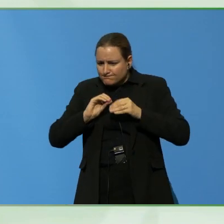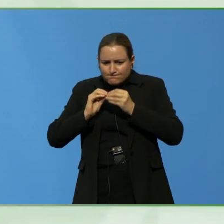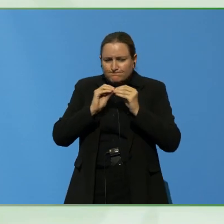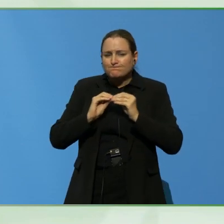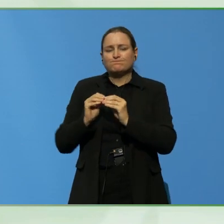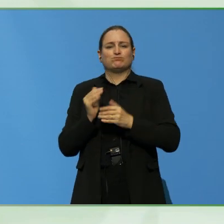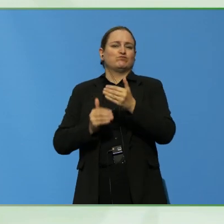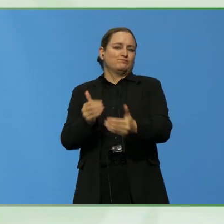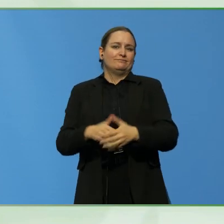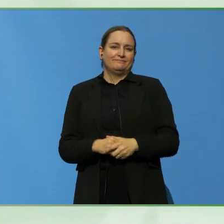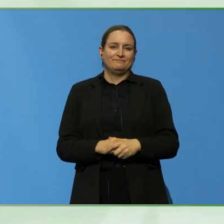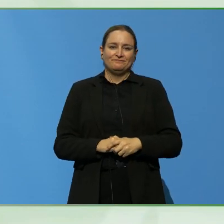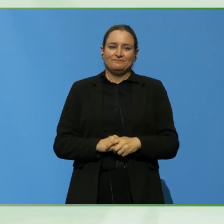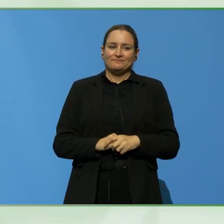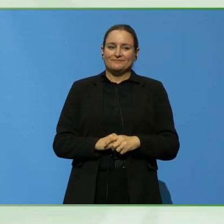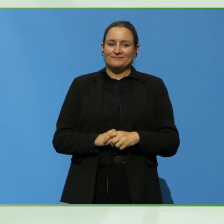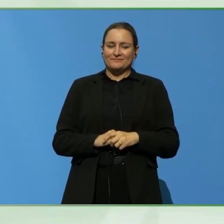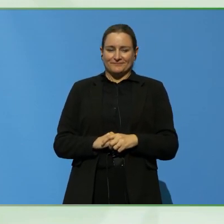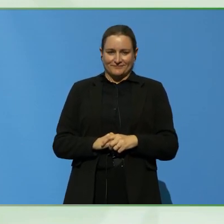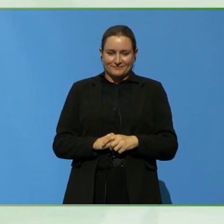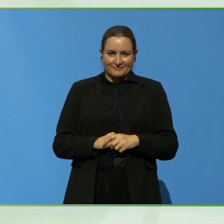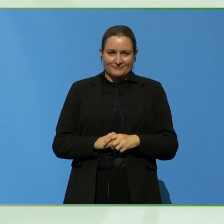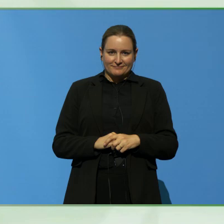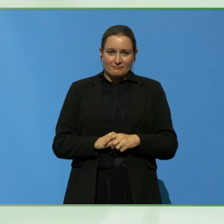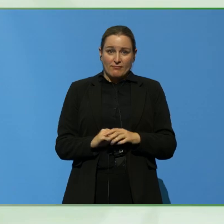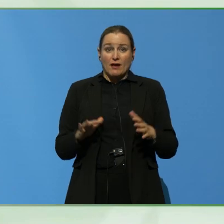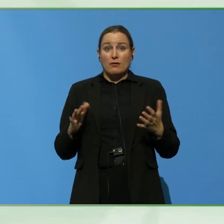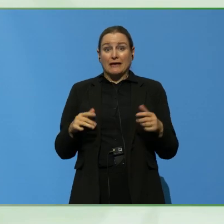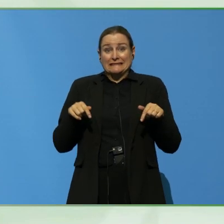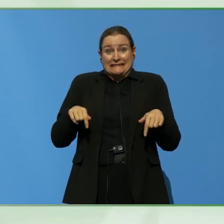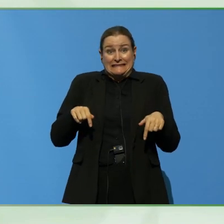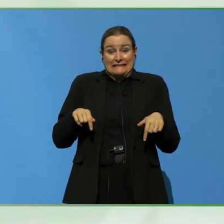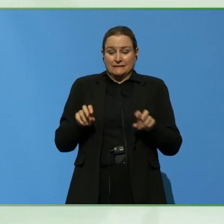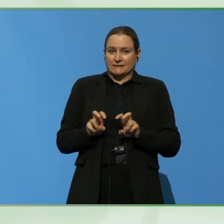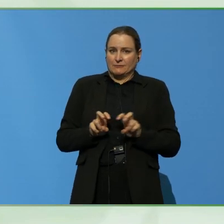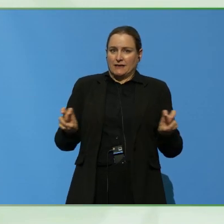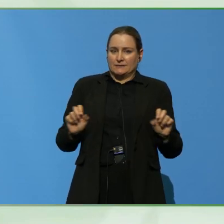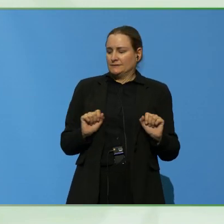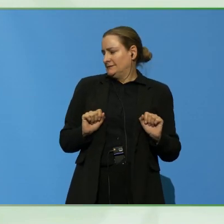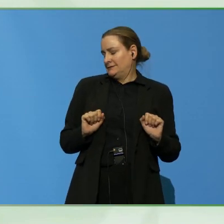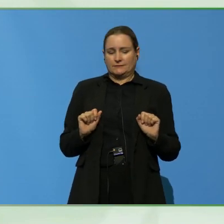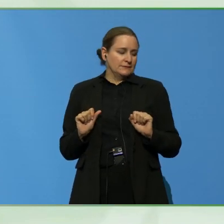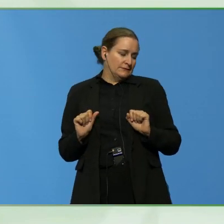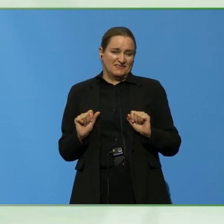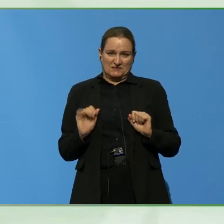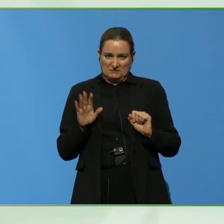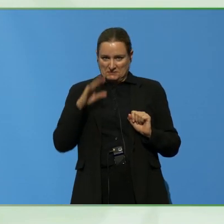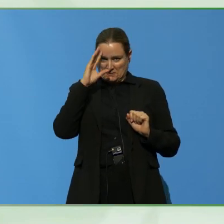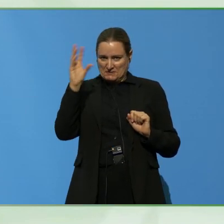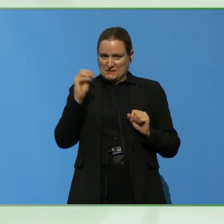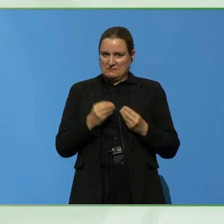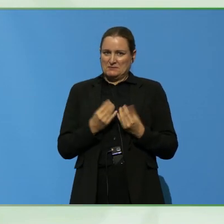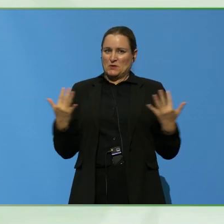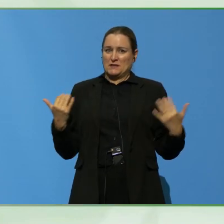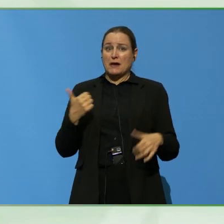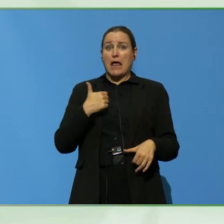are. But I have to say that this panel is very male-dominated. I'm not